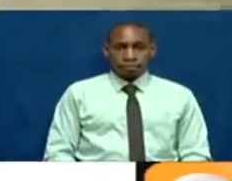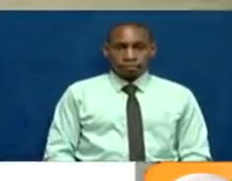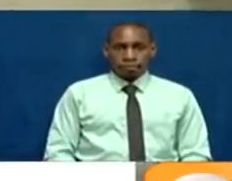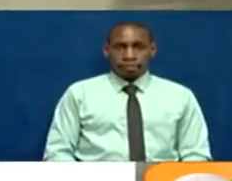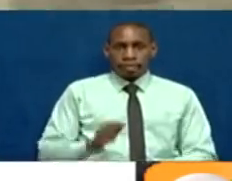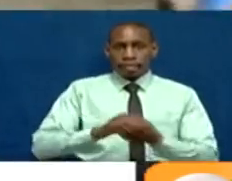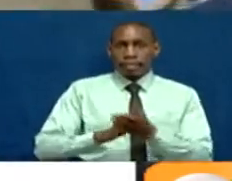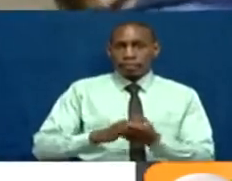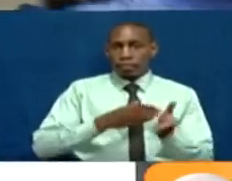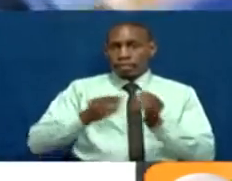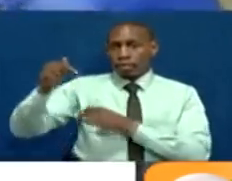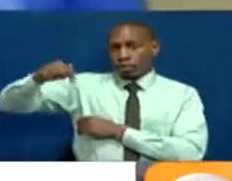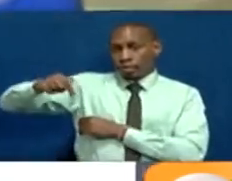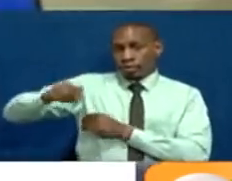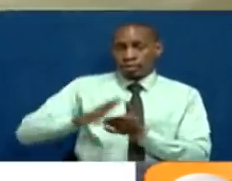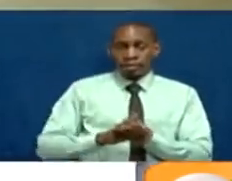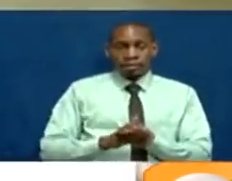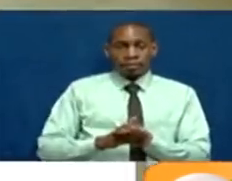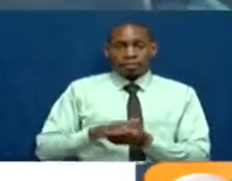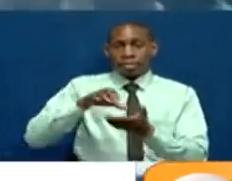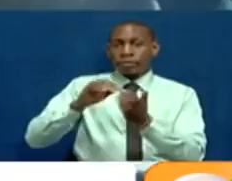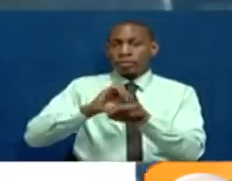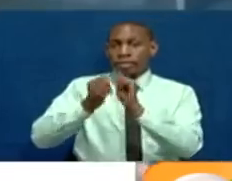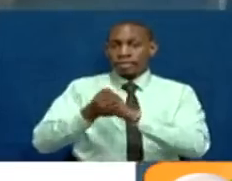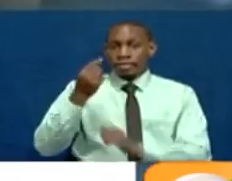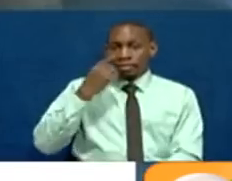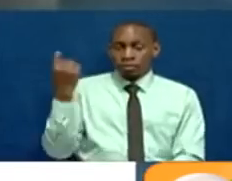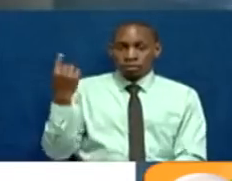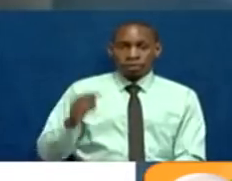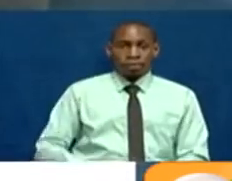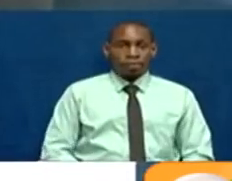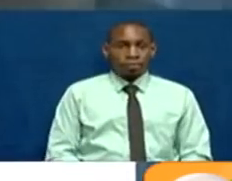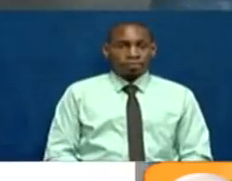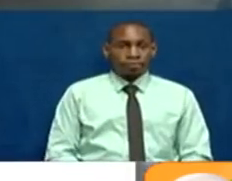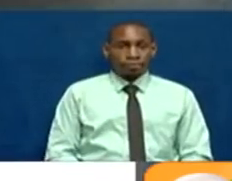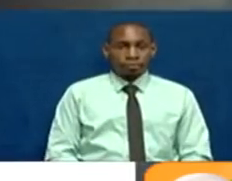On their way downstairs, the unexpected happened.